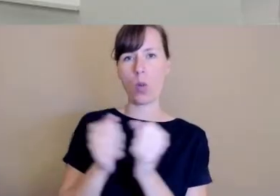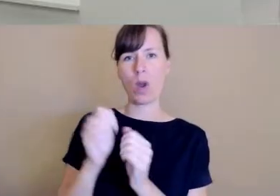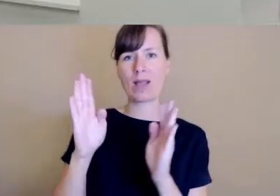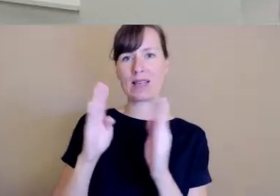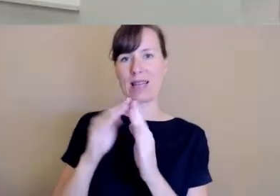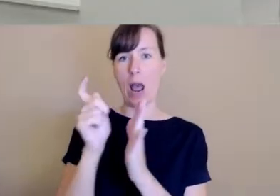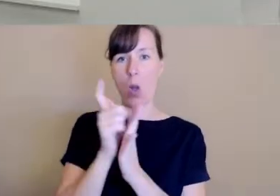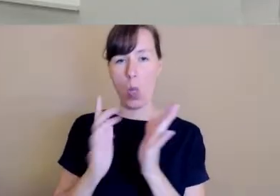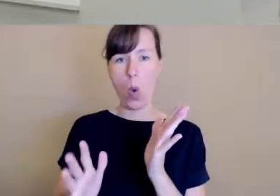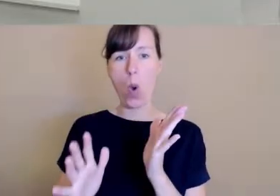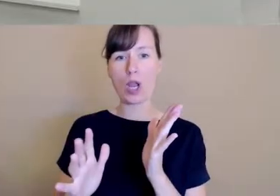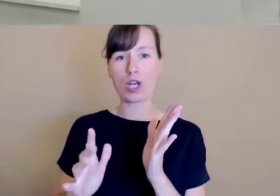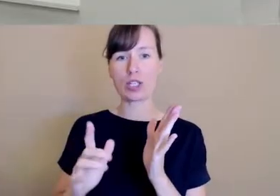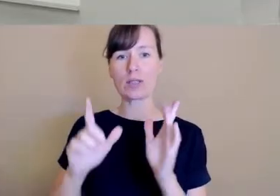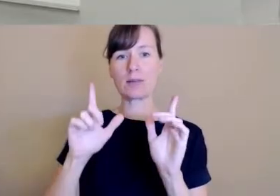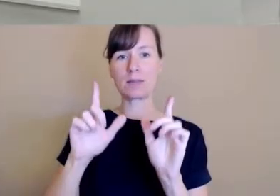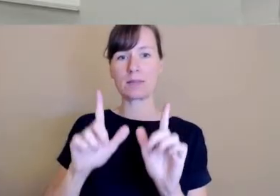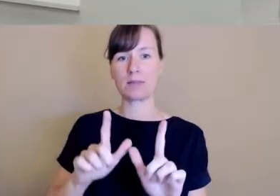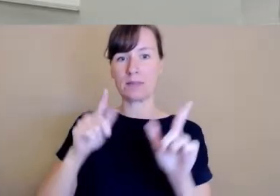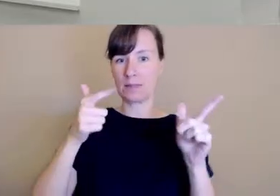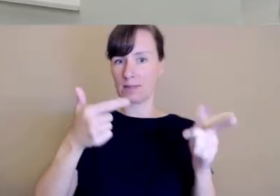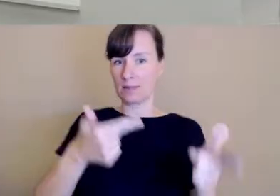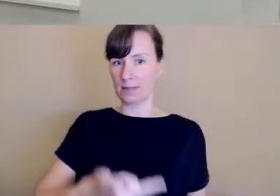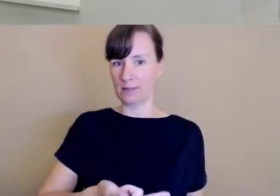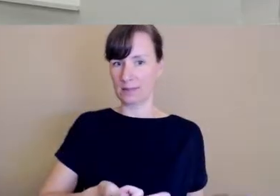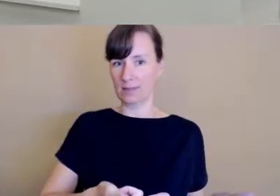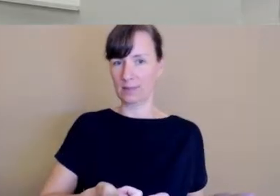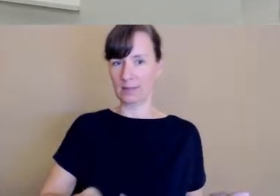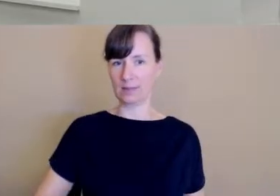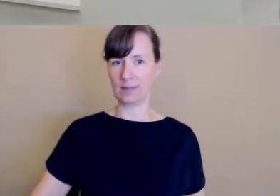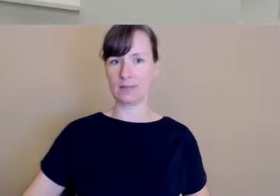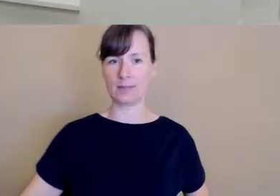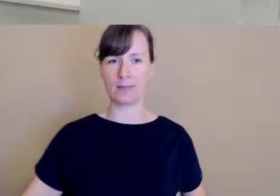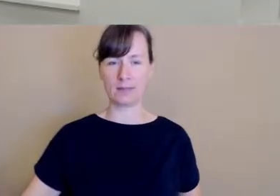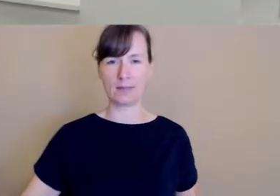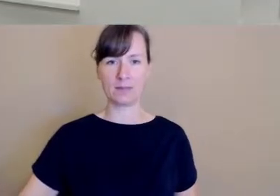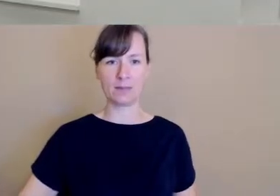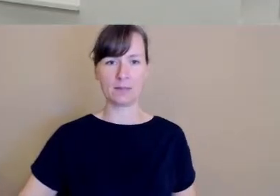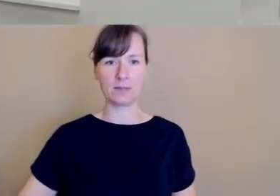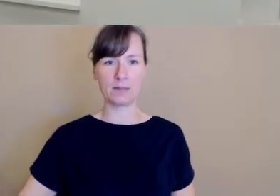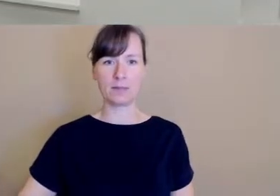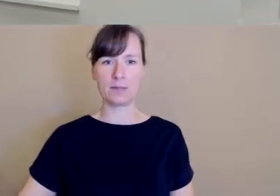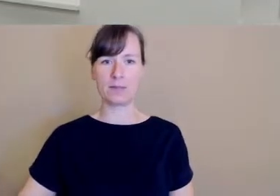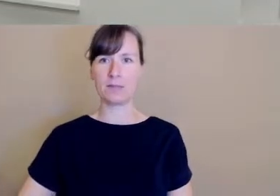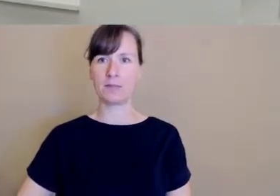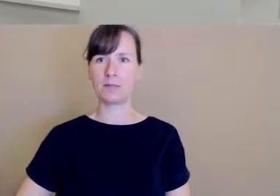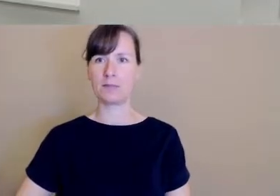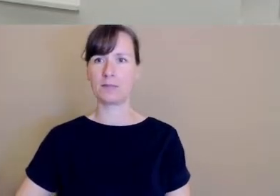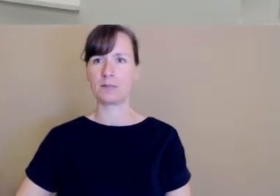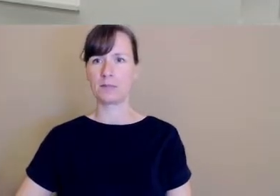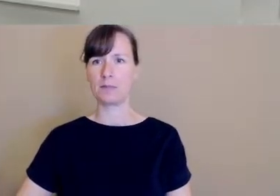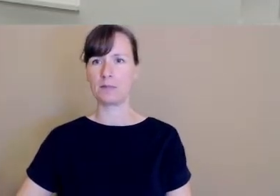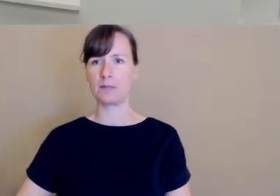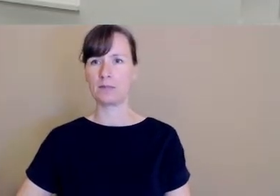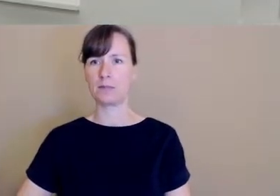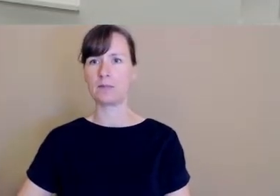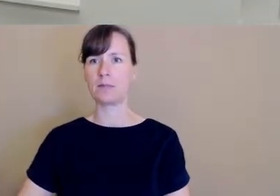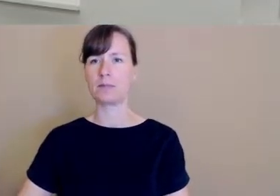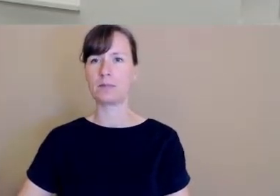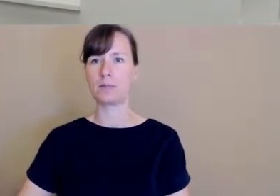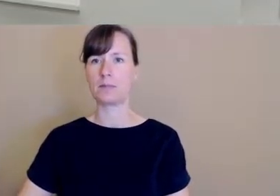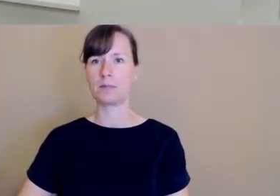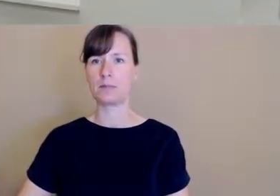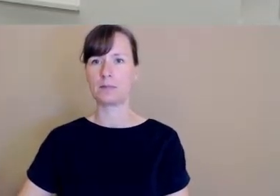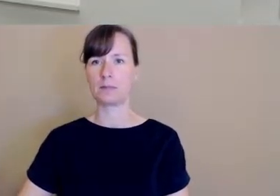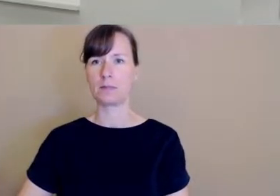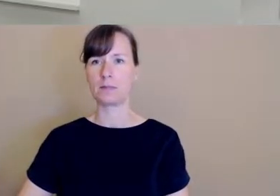with counsel on some of these things, because without our voices in the room, there's the opportunity for things to be misunderstood and